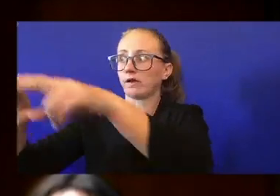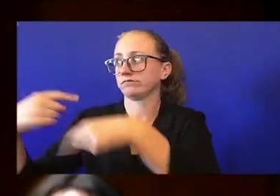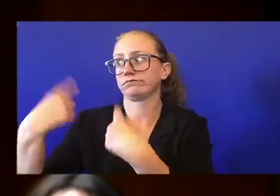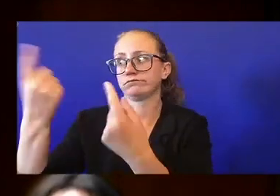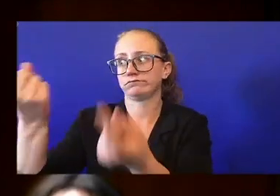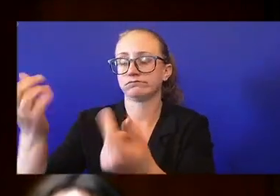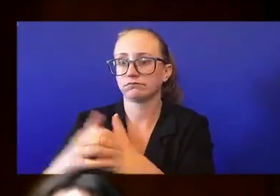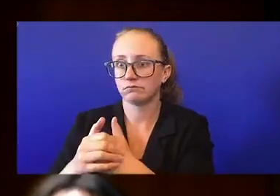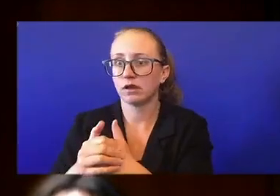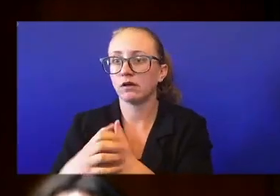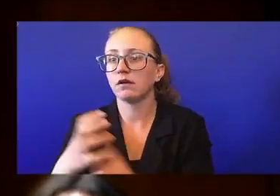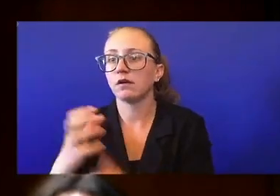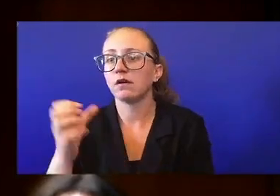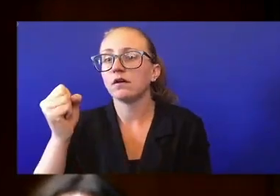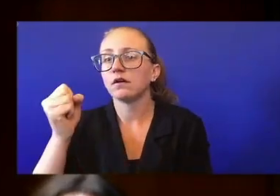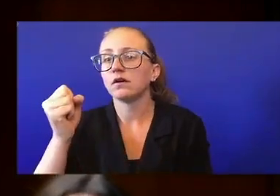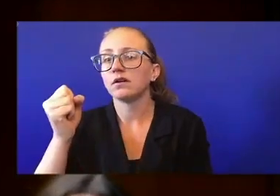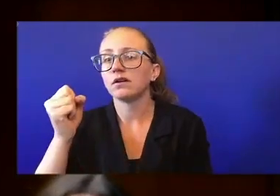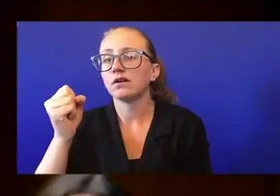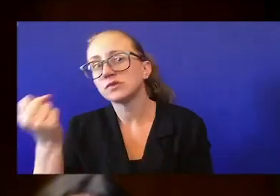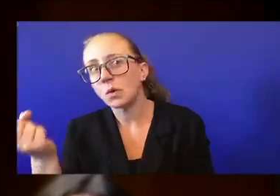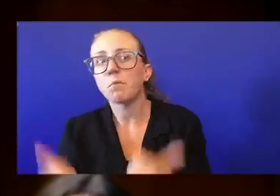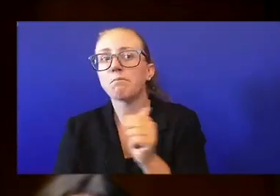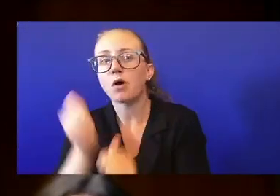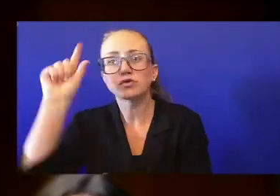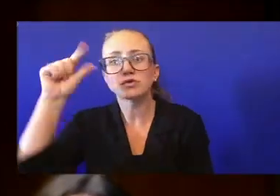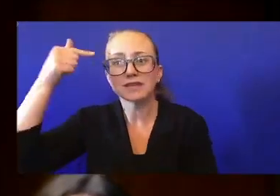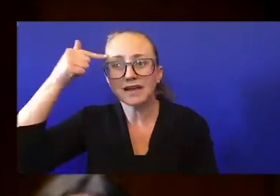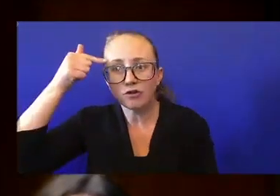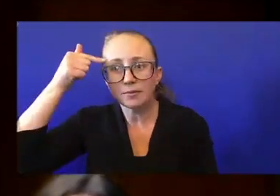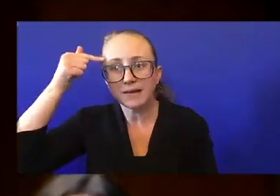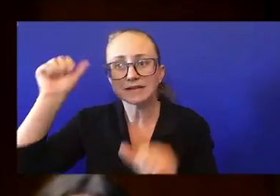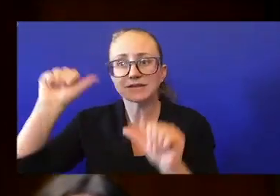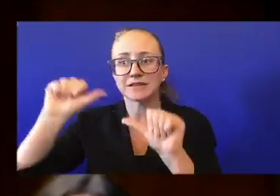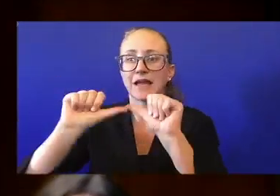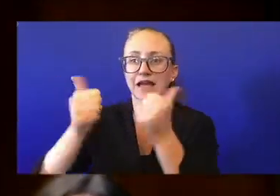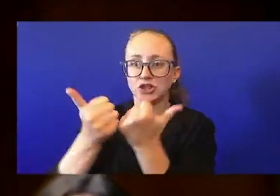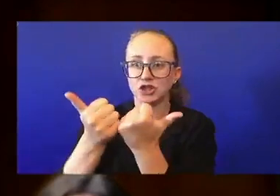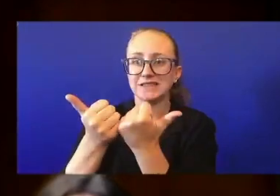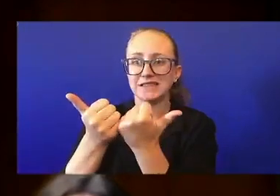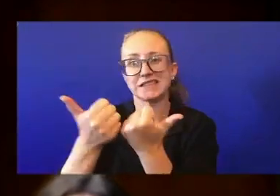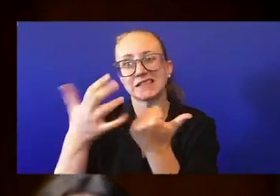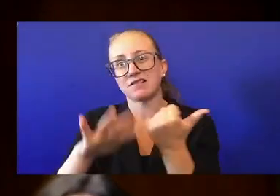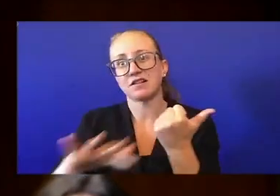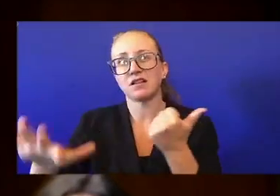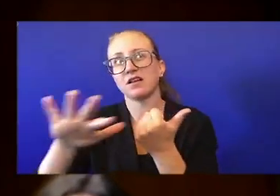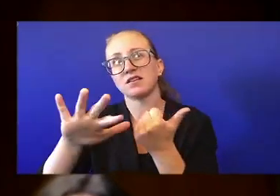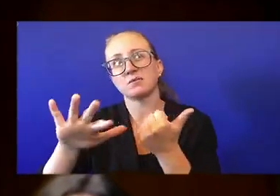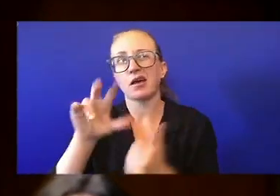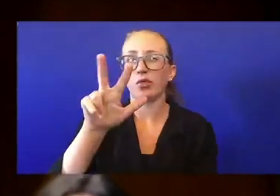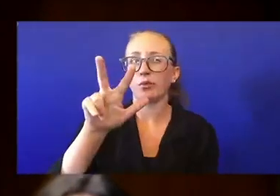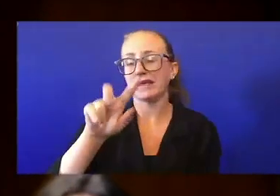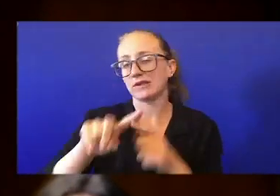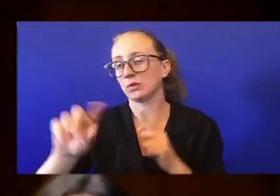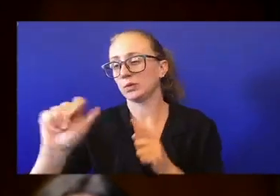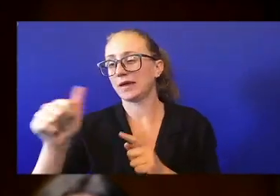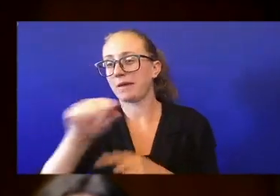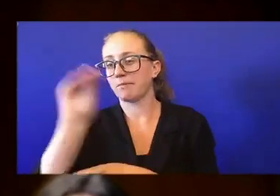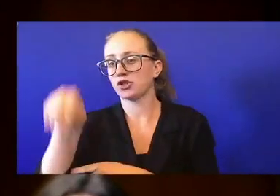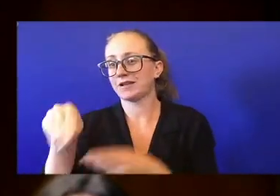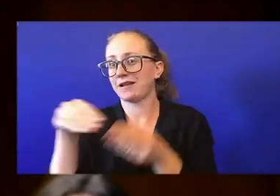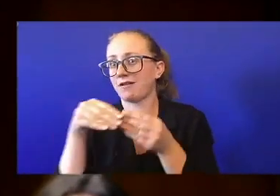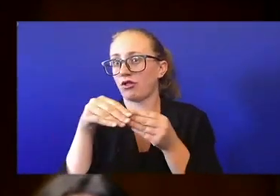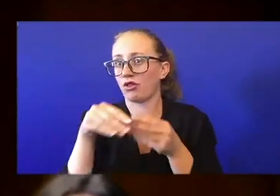So most of the government agencies put the overall loss around 3 to 10%. Given that we